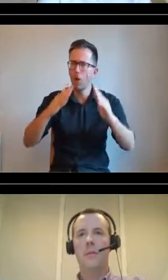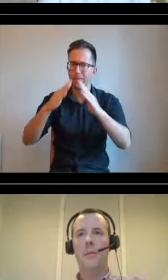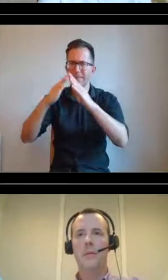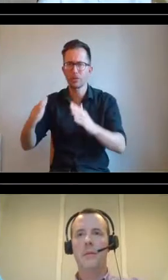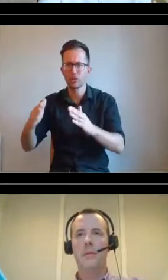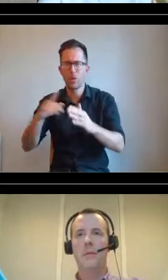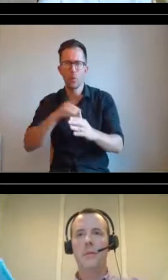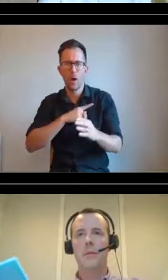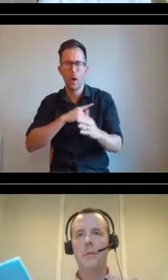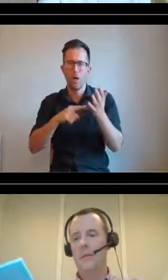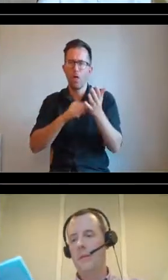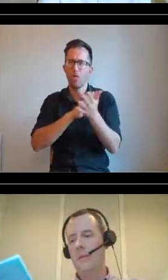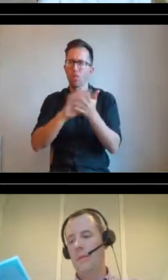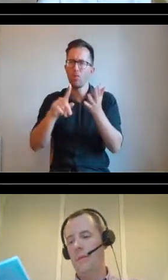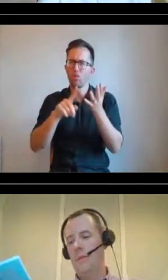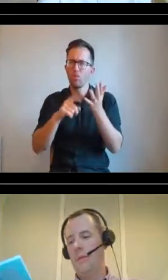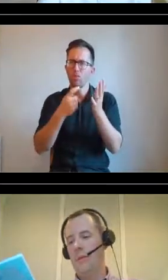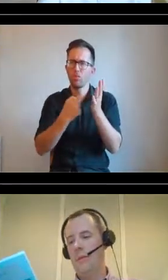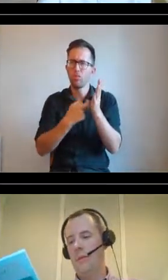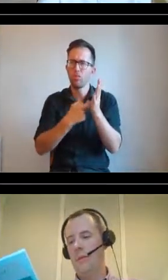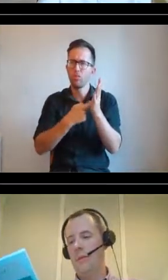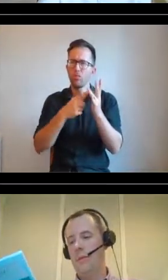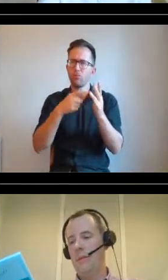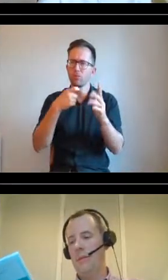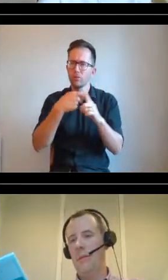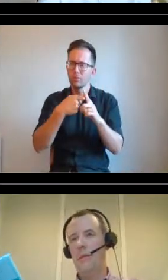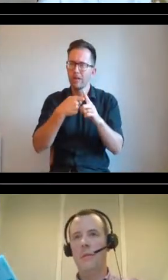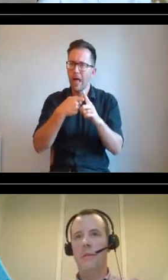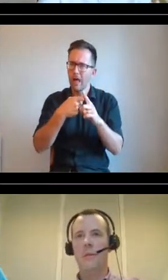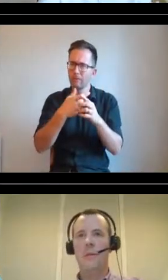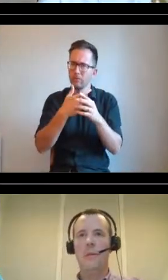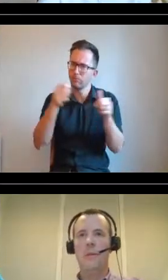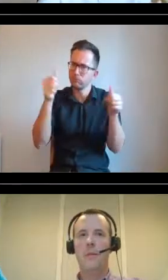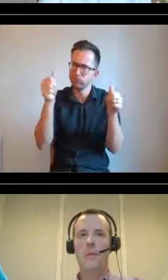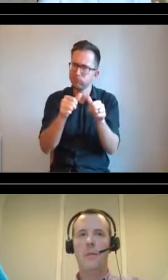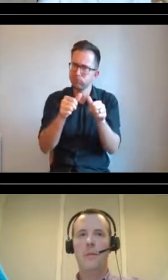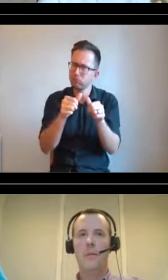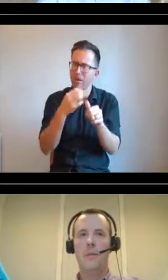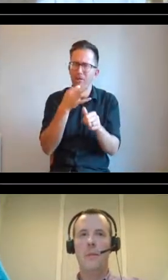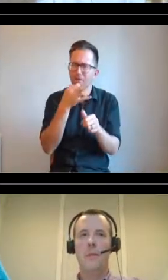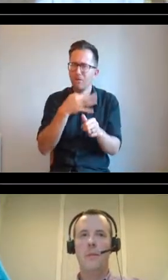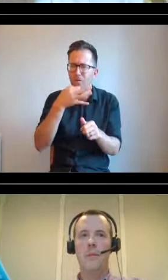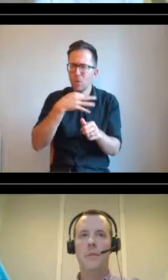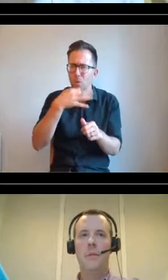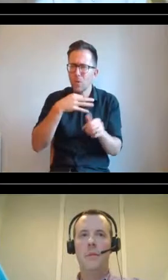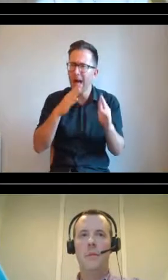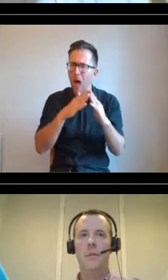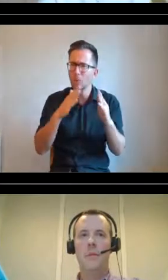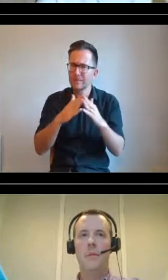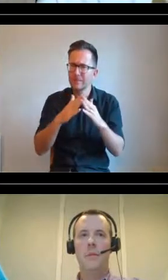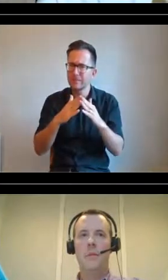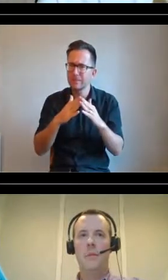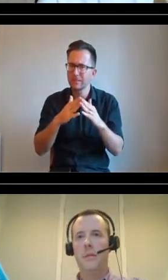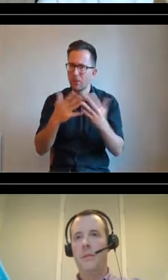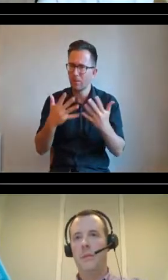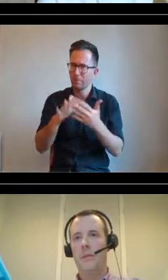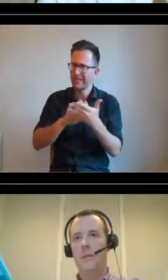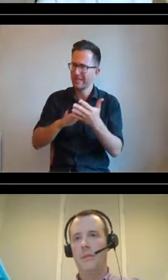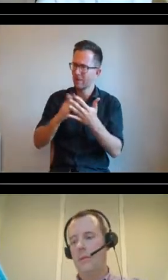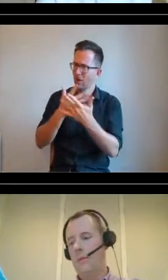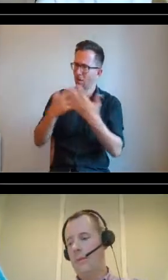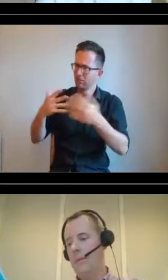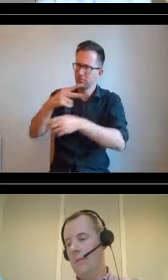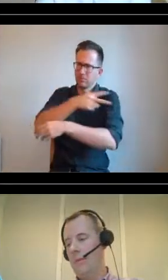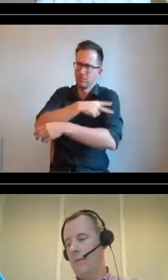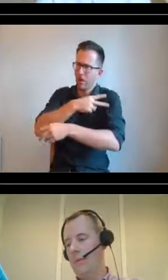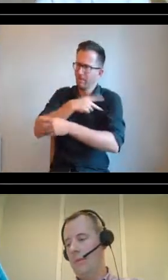a major shortage of housing? And this person is saying the last thing we need is more people living in houses of multiple